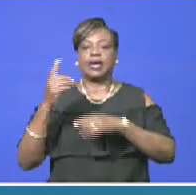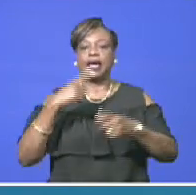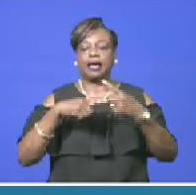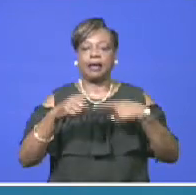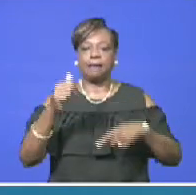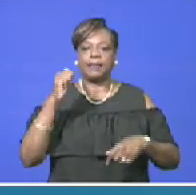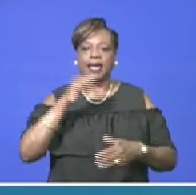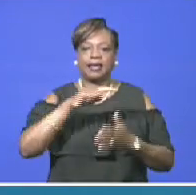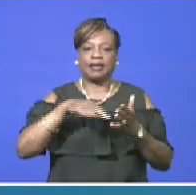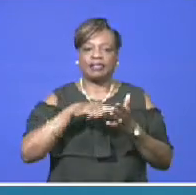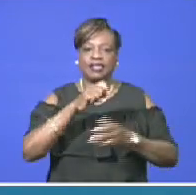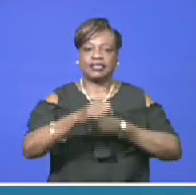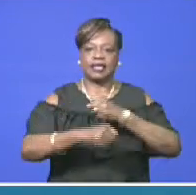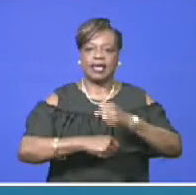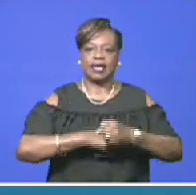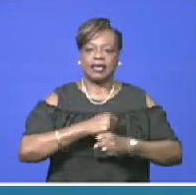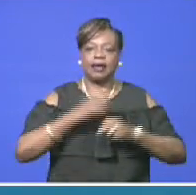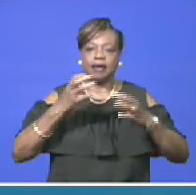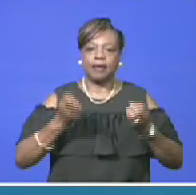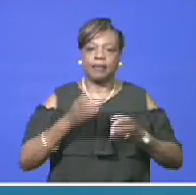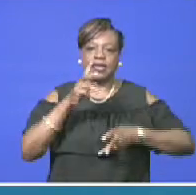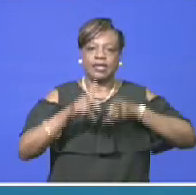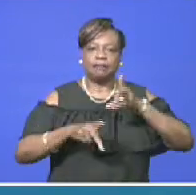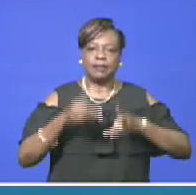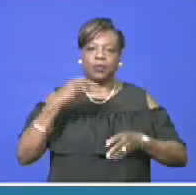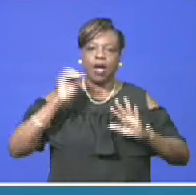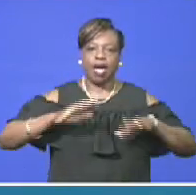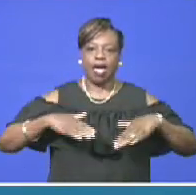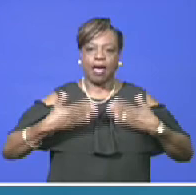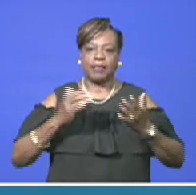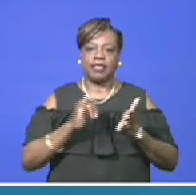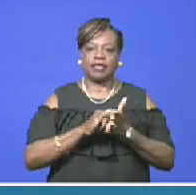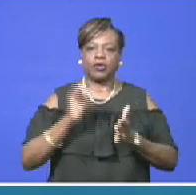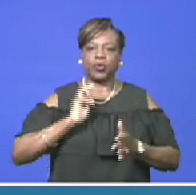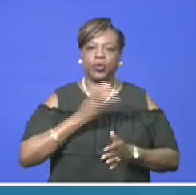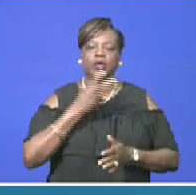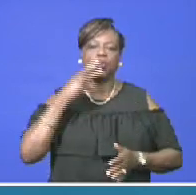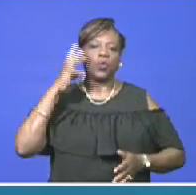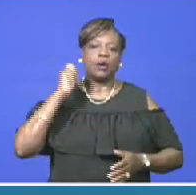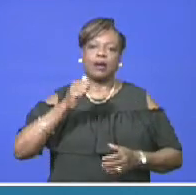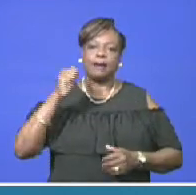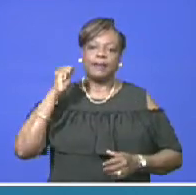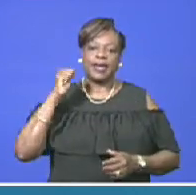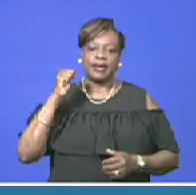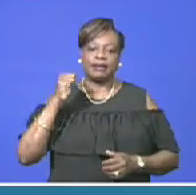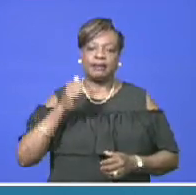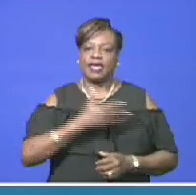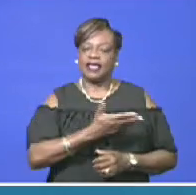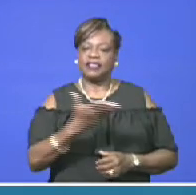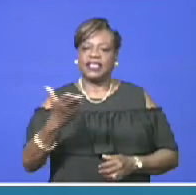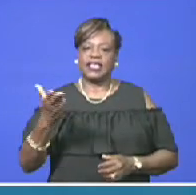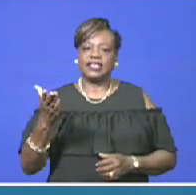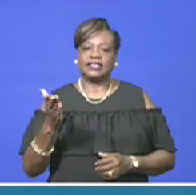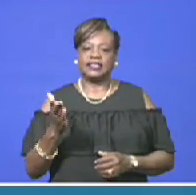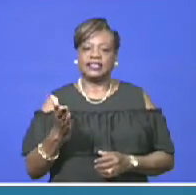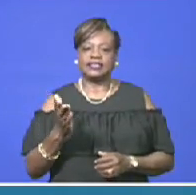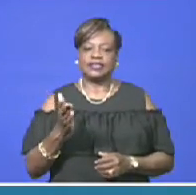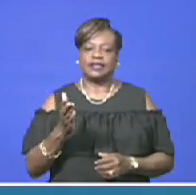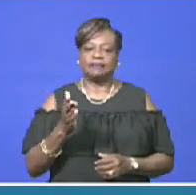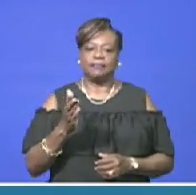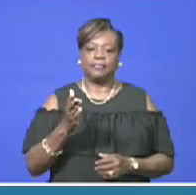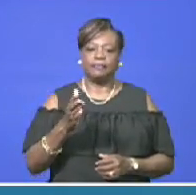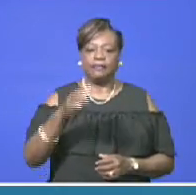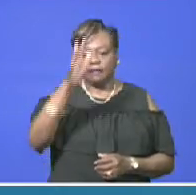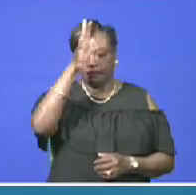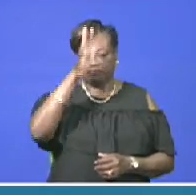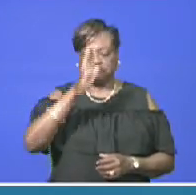happy that we were back. I know our fans and students and city were glad we were back, but you know, these guys had other plans, and they wanted to